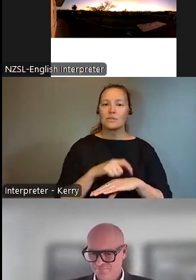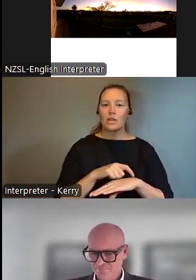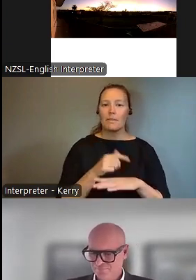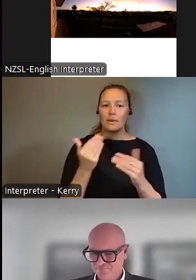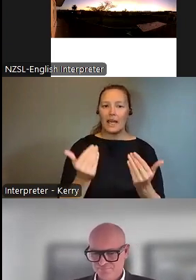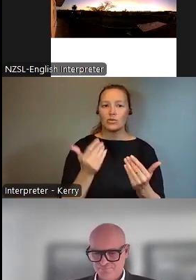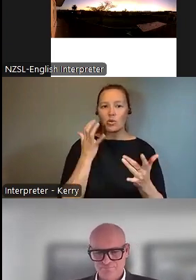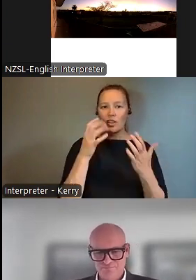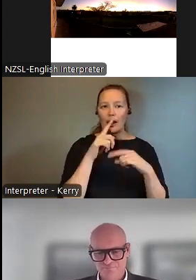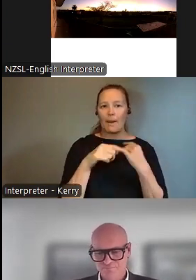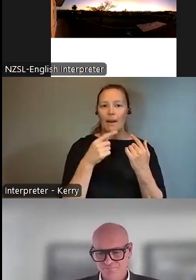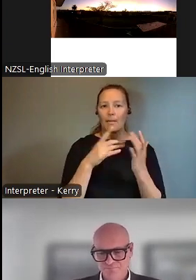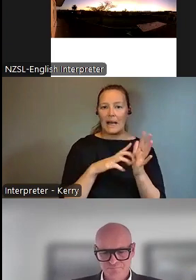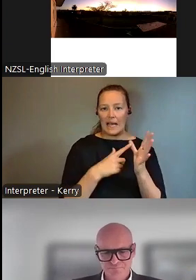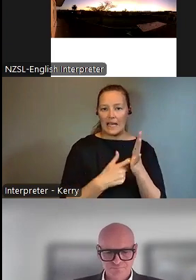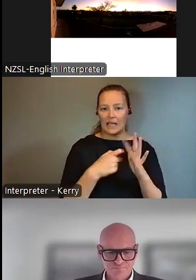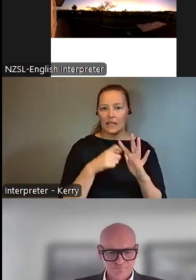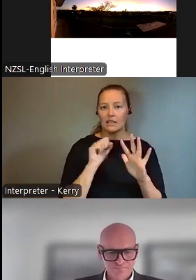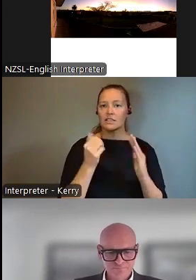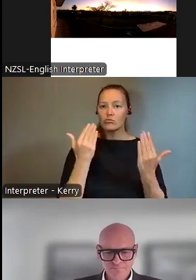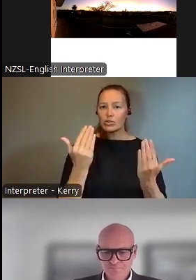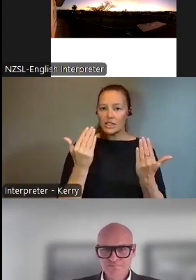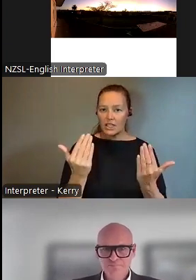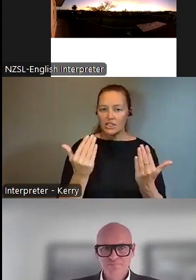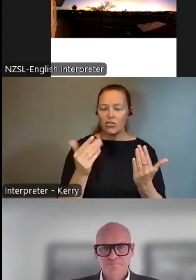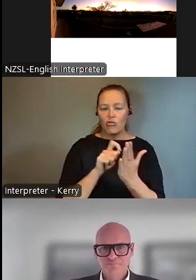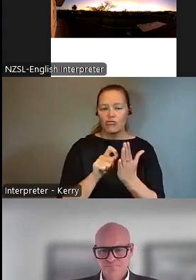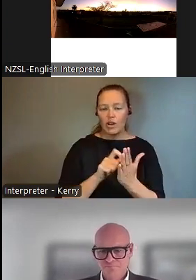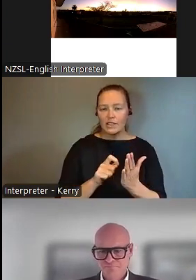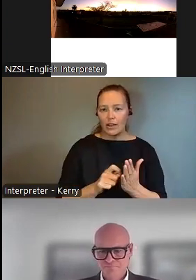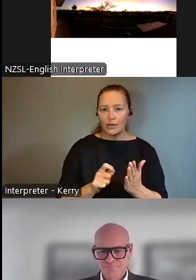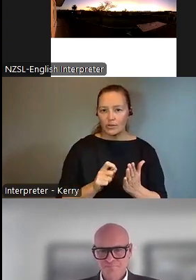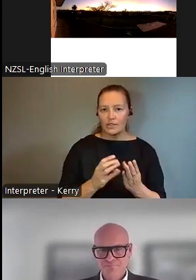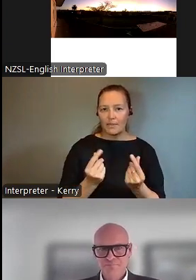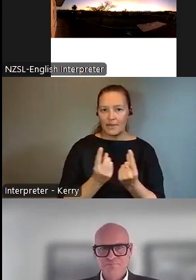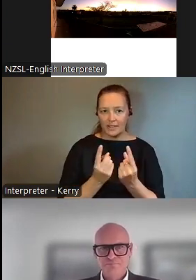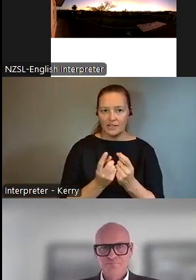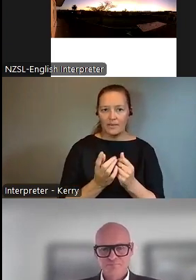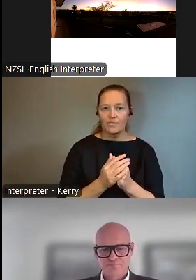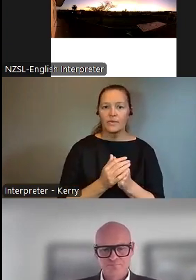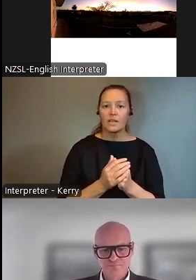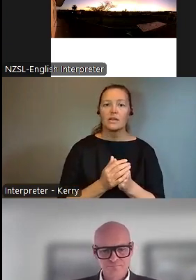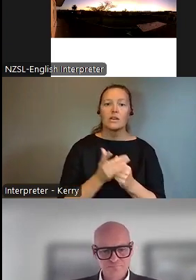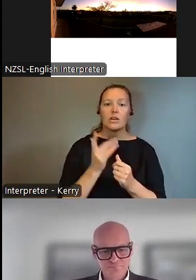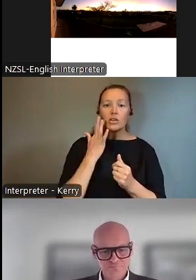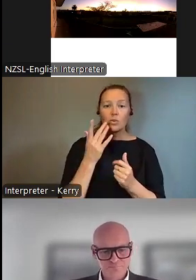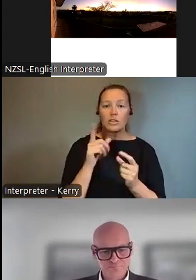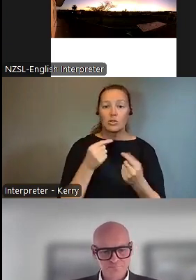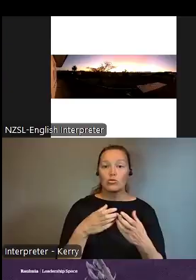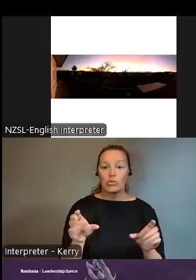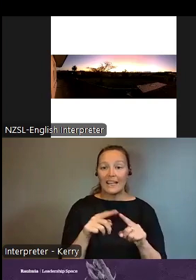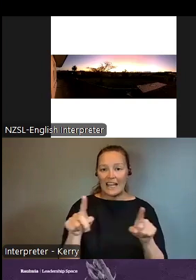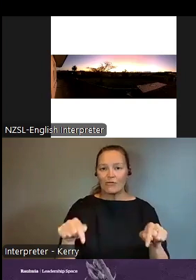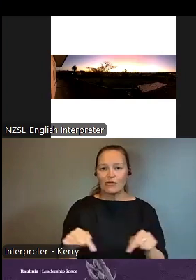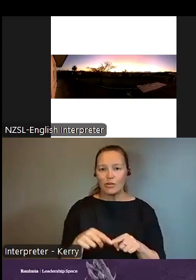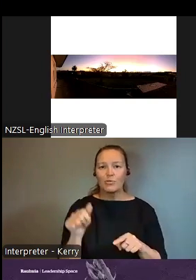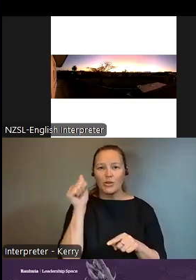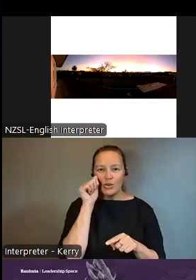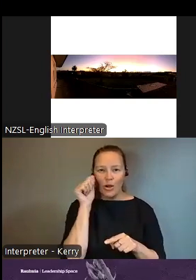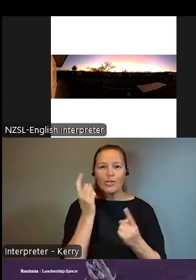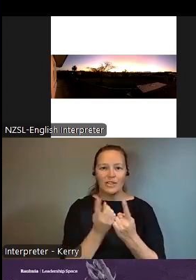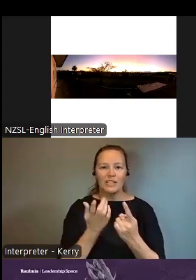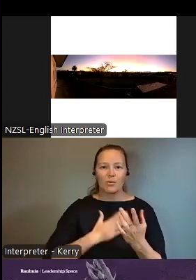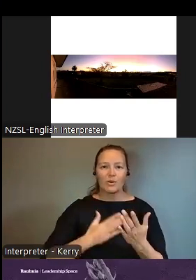about Mark's presentation and write down some notes so that when you come to your breakout rooms, you know what it is that you want to talk